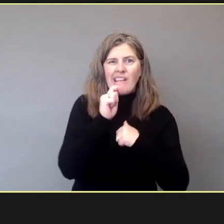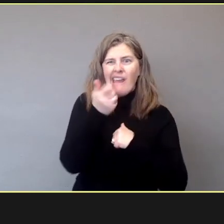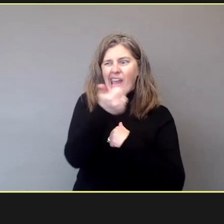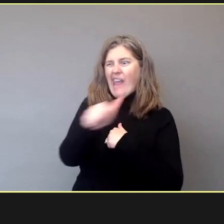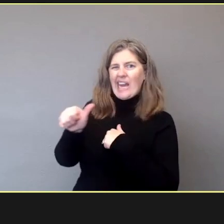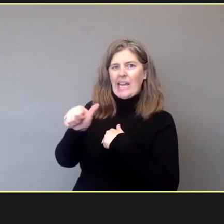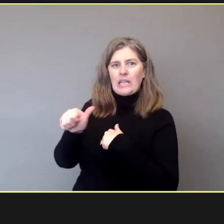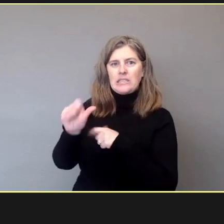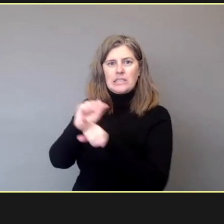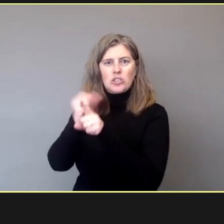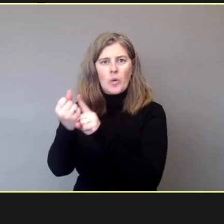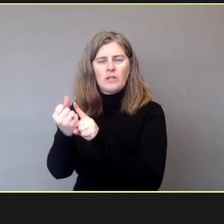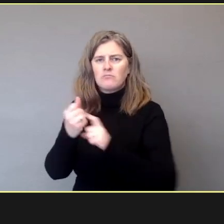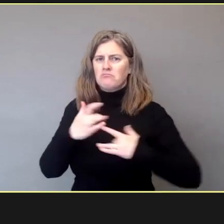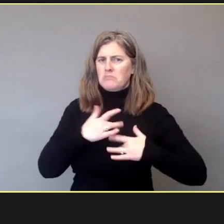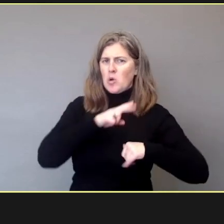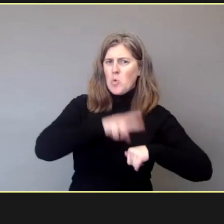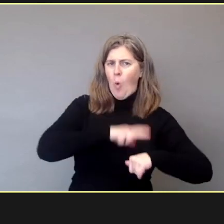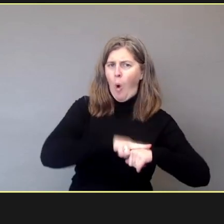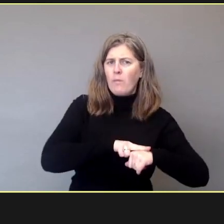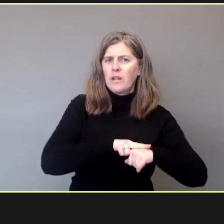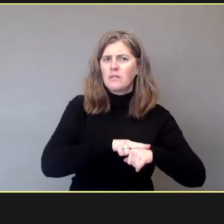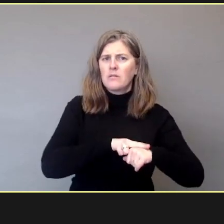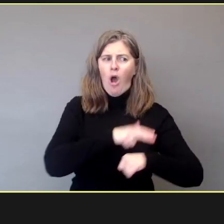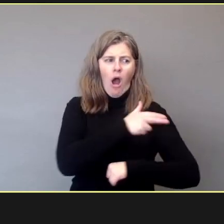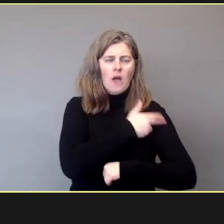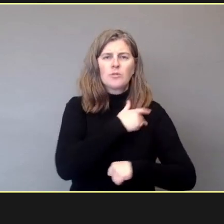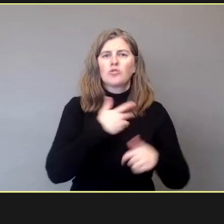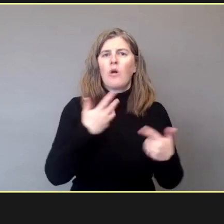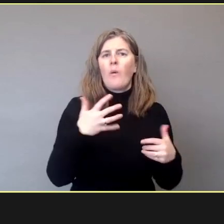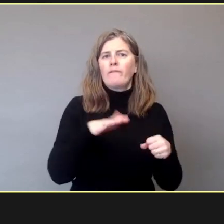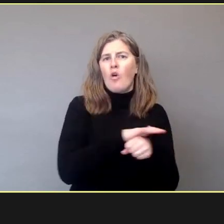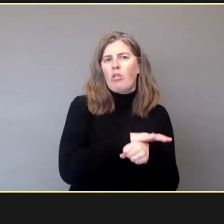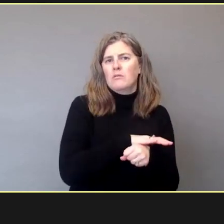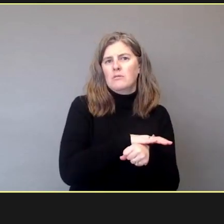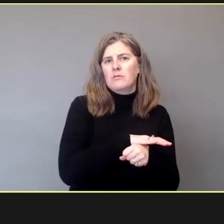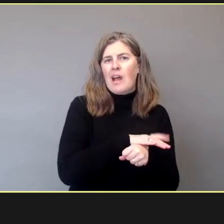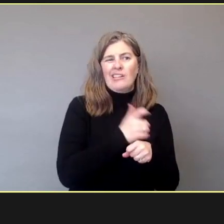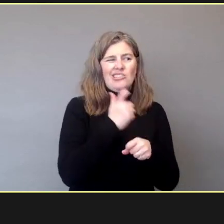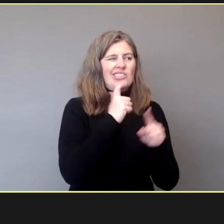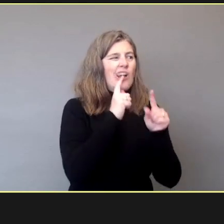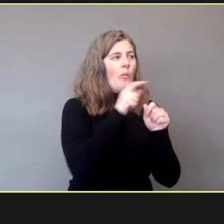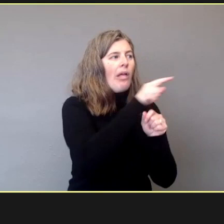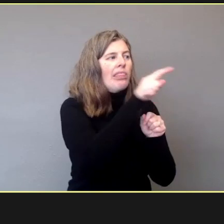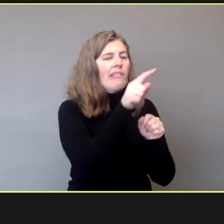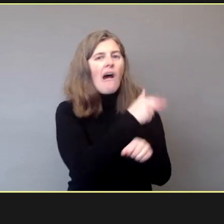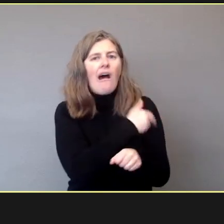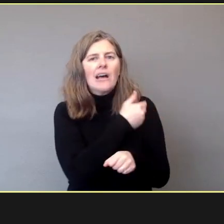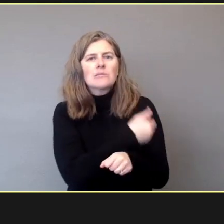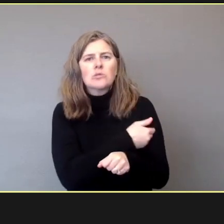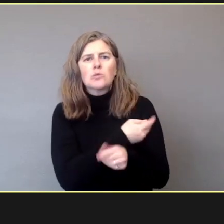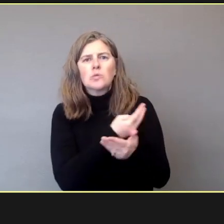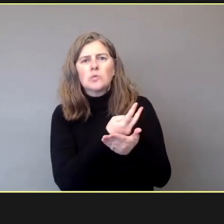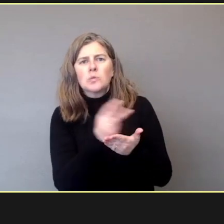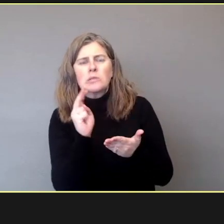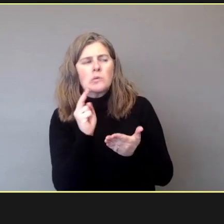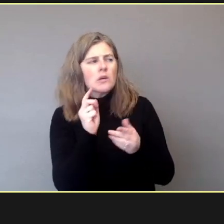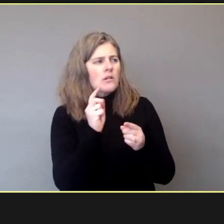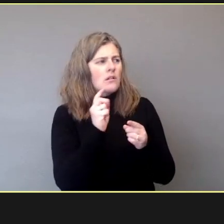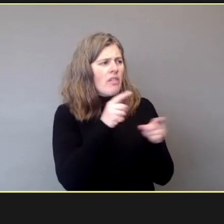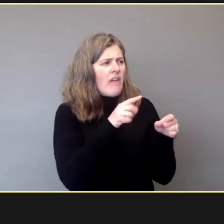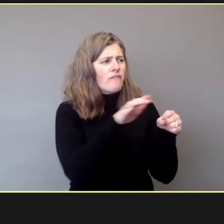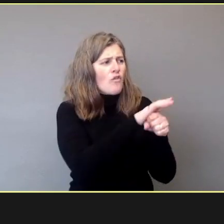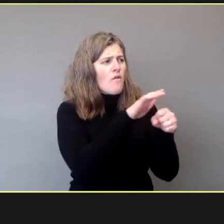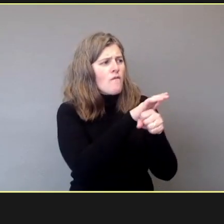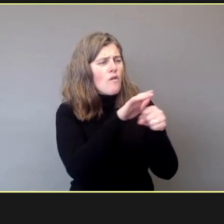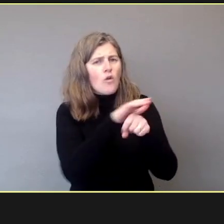like this. Normally, our hospitals are completely full, and I was just talking with our hospital leaders about that the other day. They're completely full during the